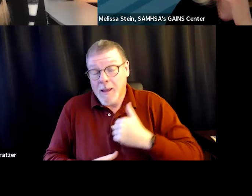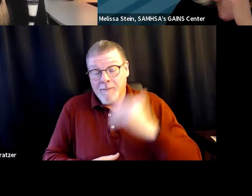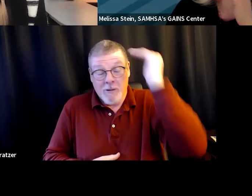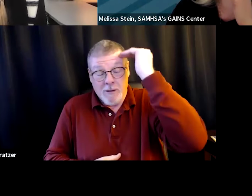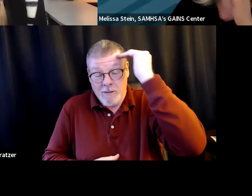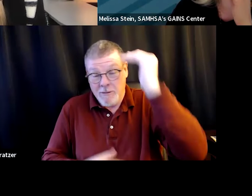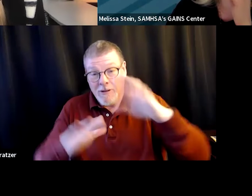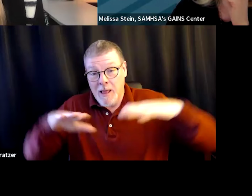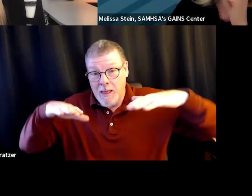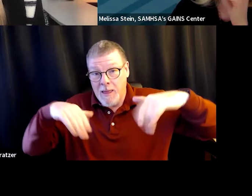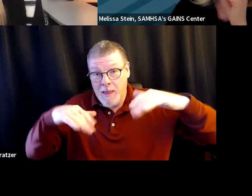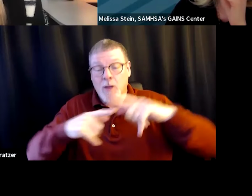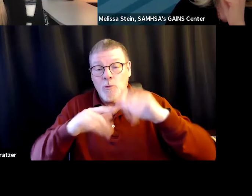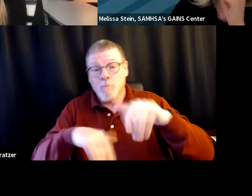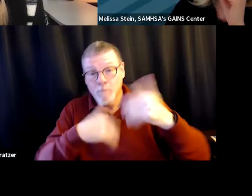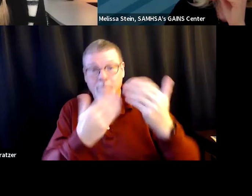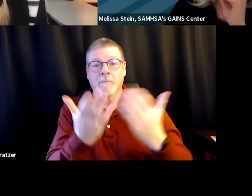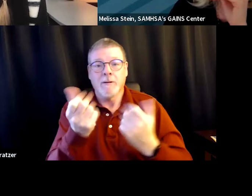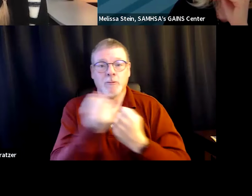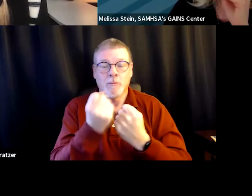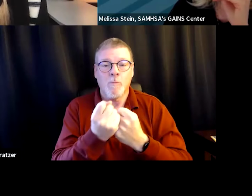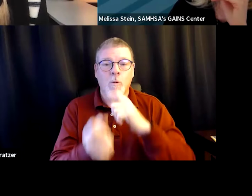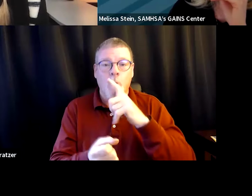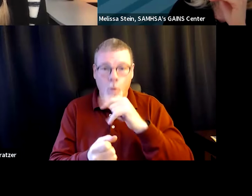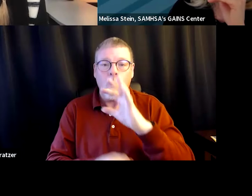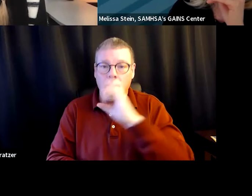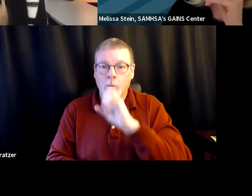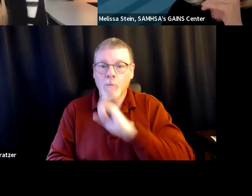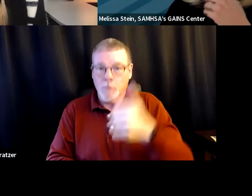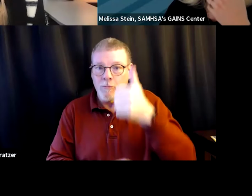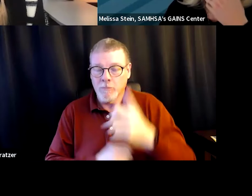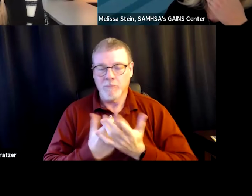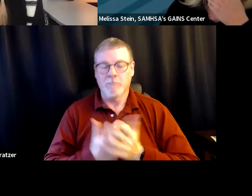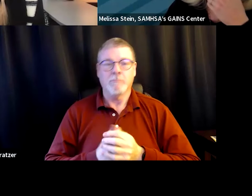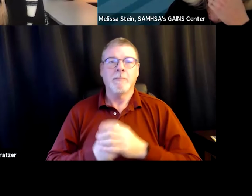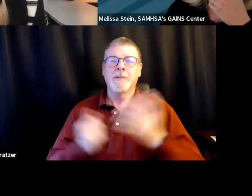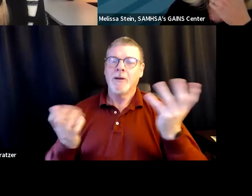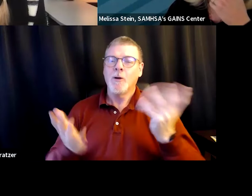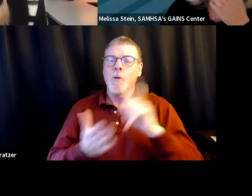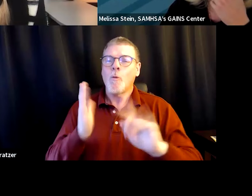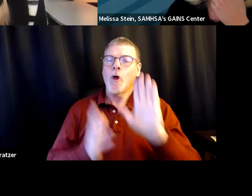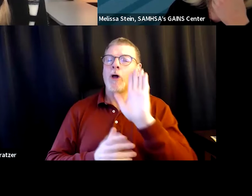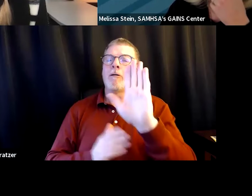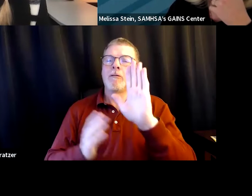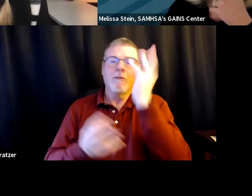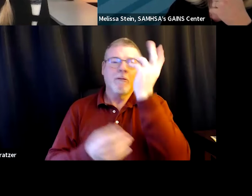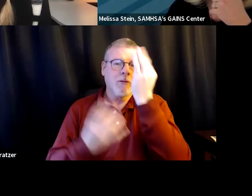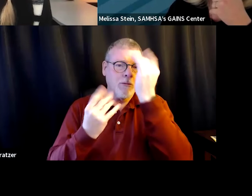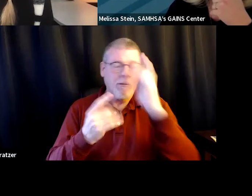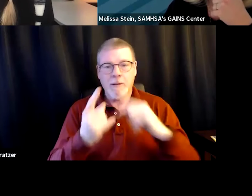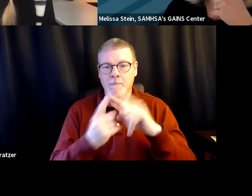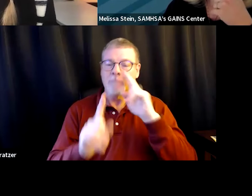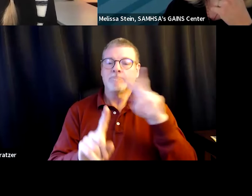to really support someone aging. So what might be some thoughts, or, you know, what have you observed